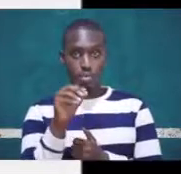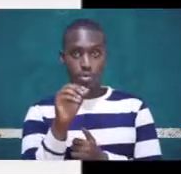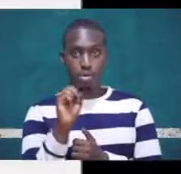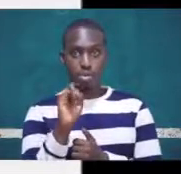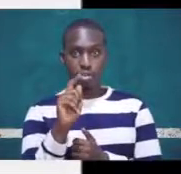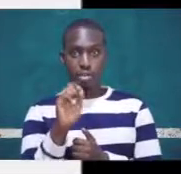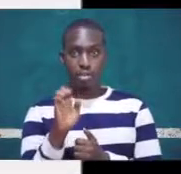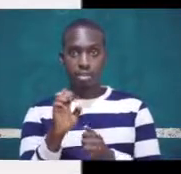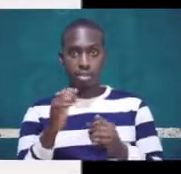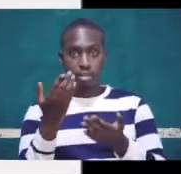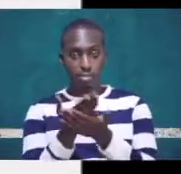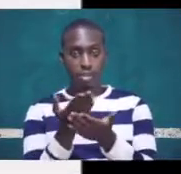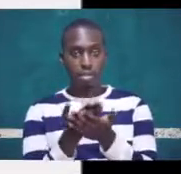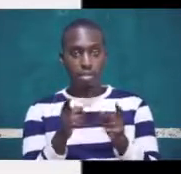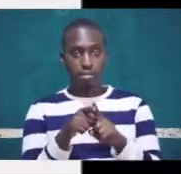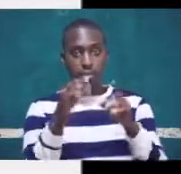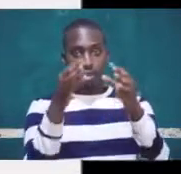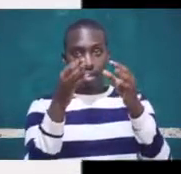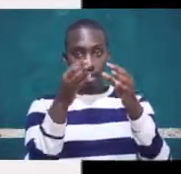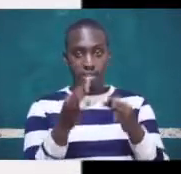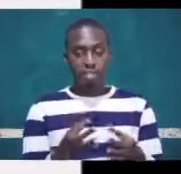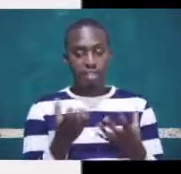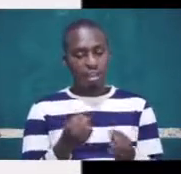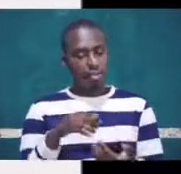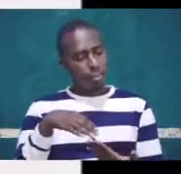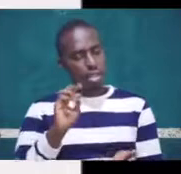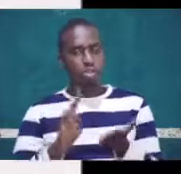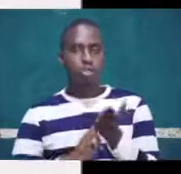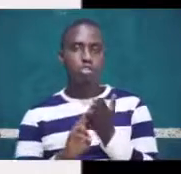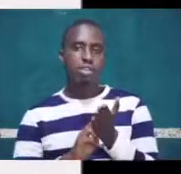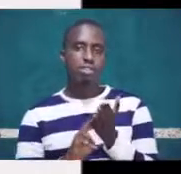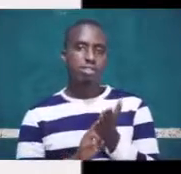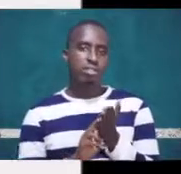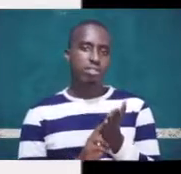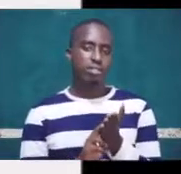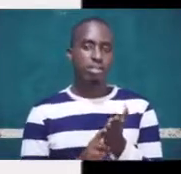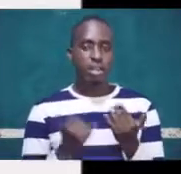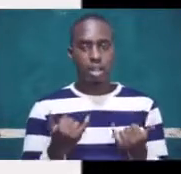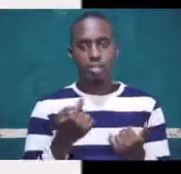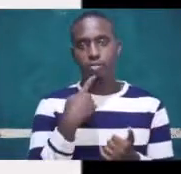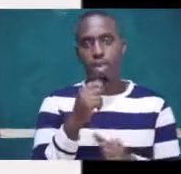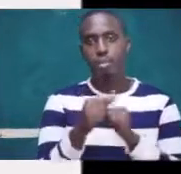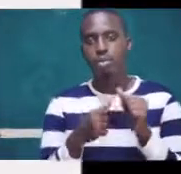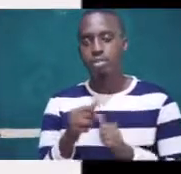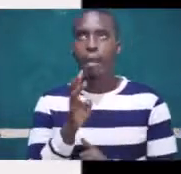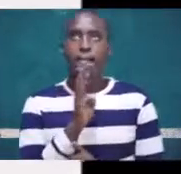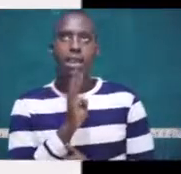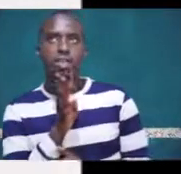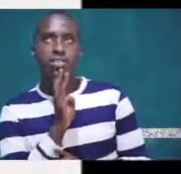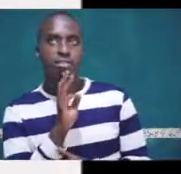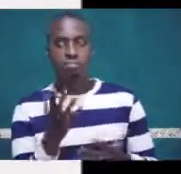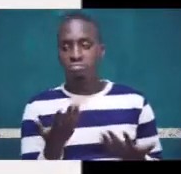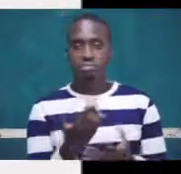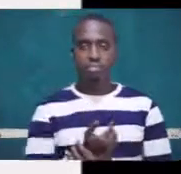for commodities that has many uses. For example now, talk about the demand for water. You may